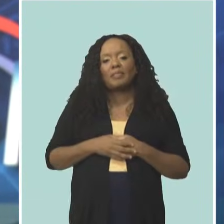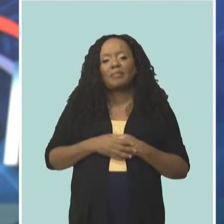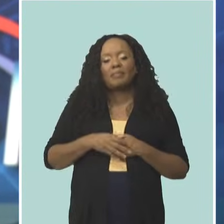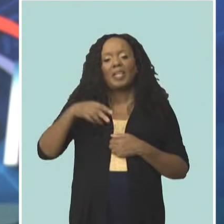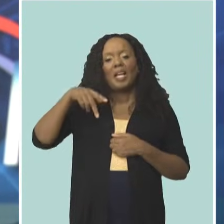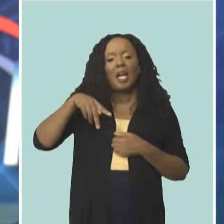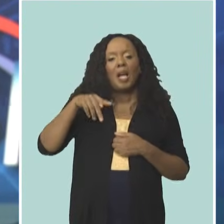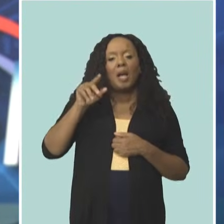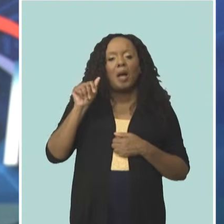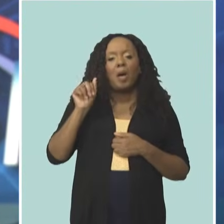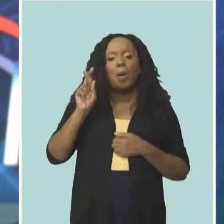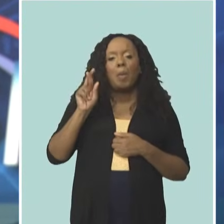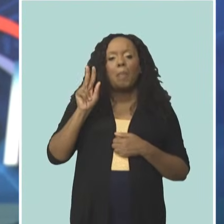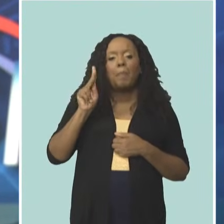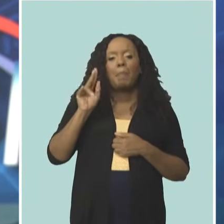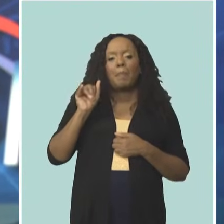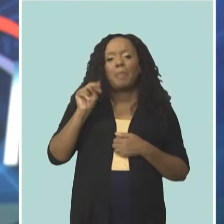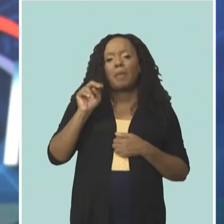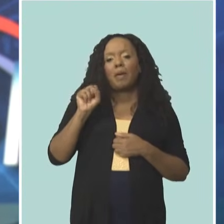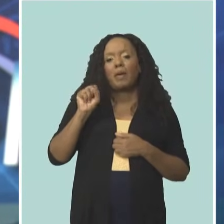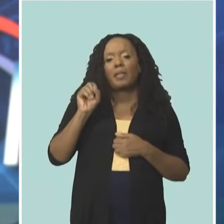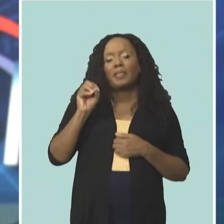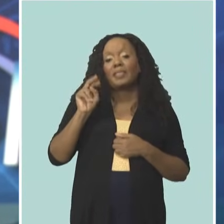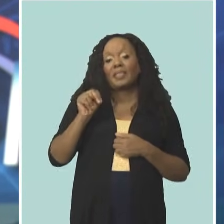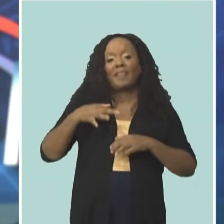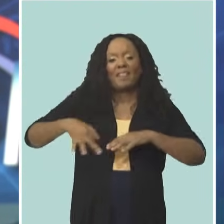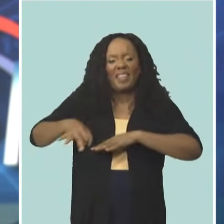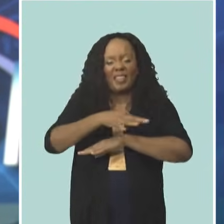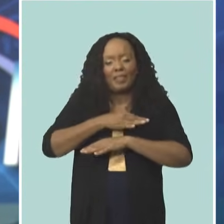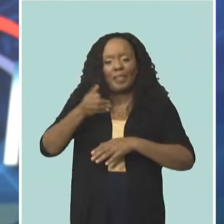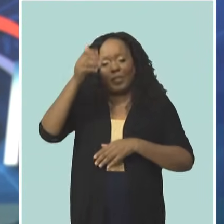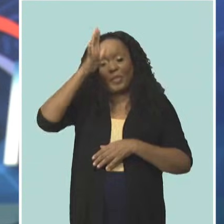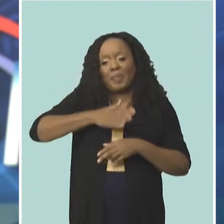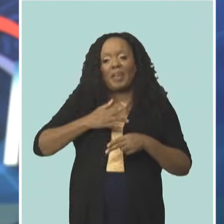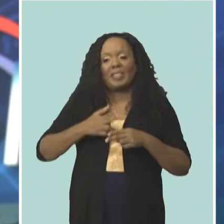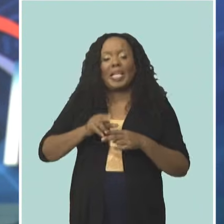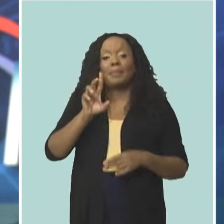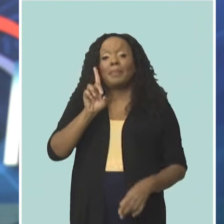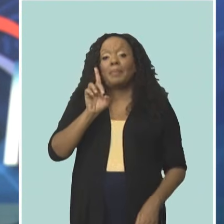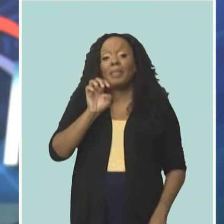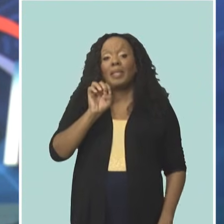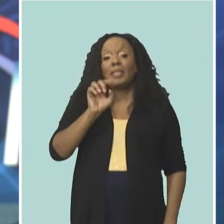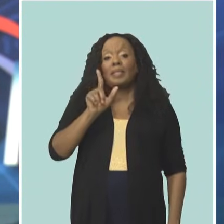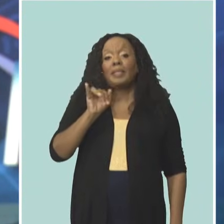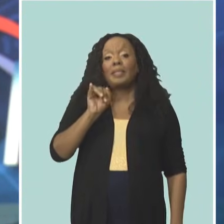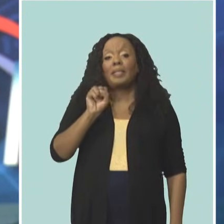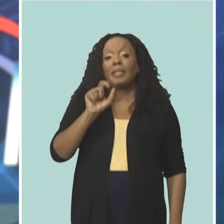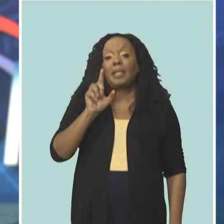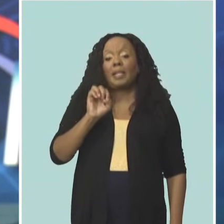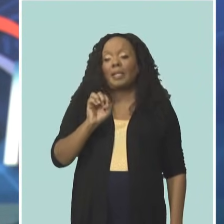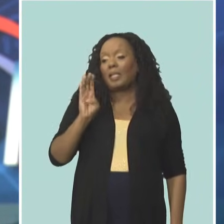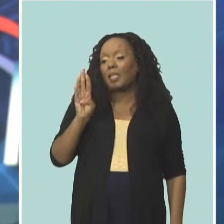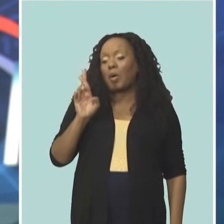Michael Southeast constituency, which he served faithfully. And to honor him, the Parkinson Resource Centre has been renamed after him.